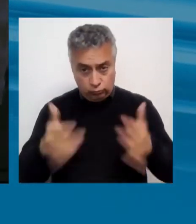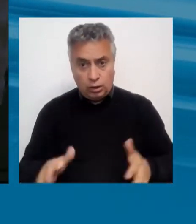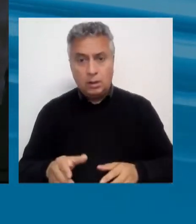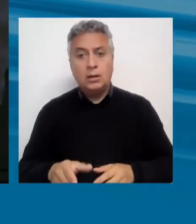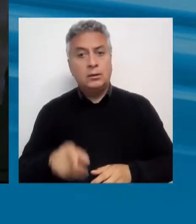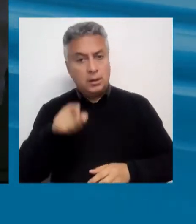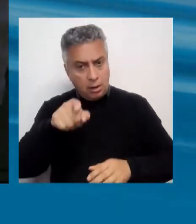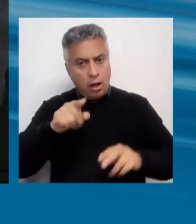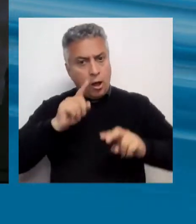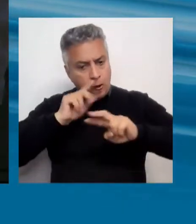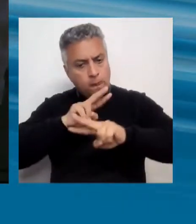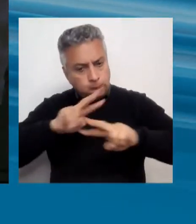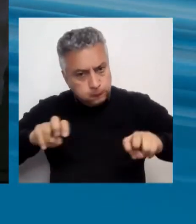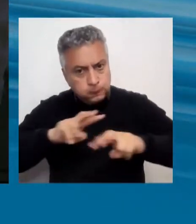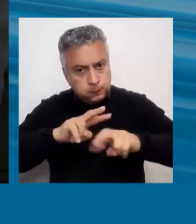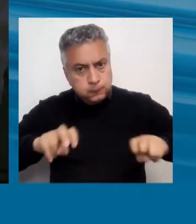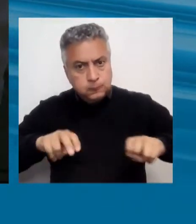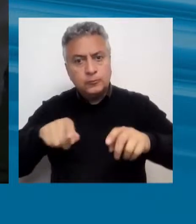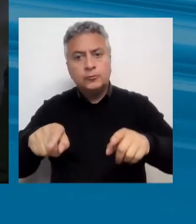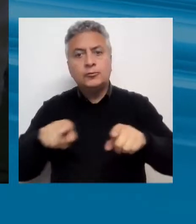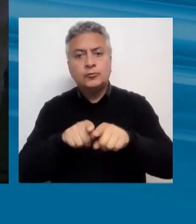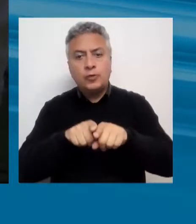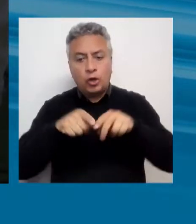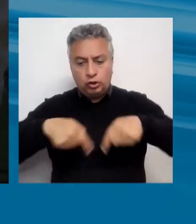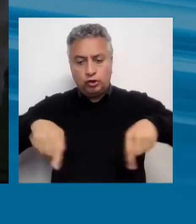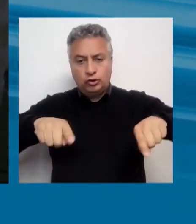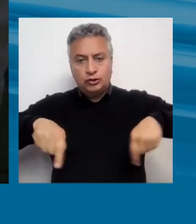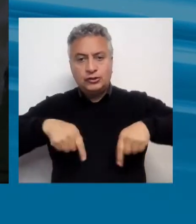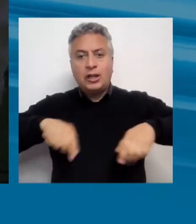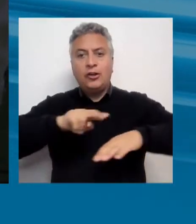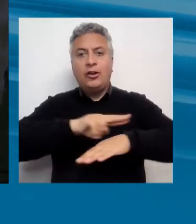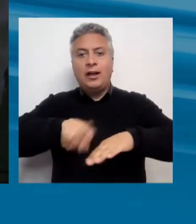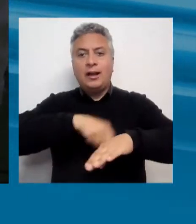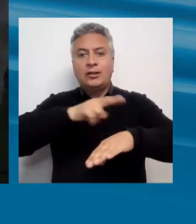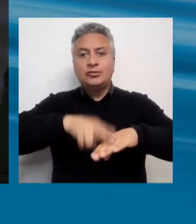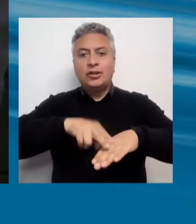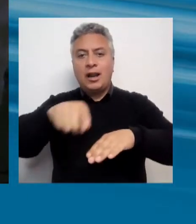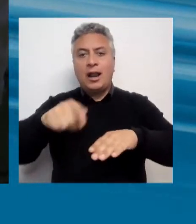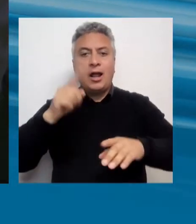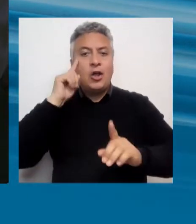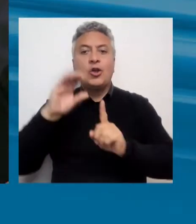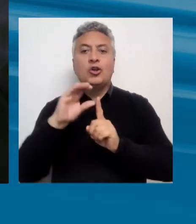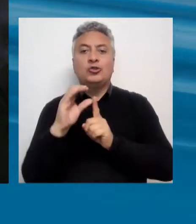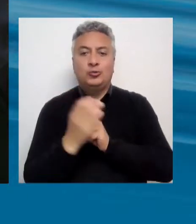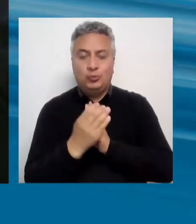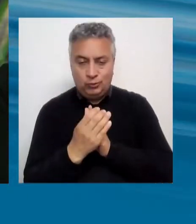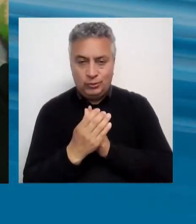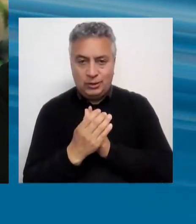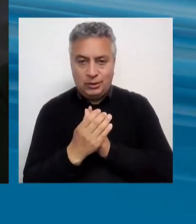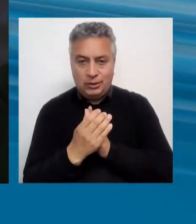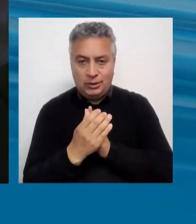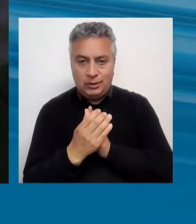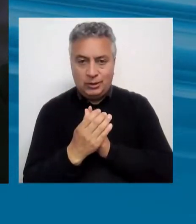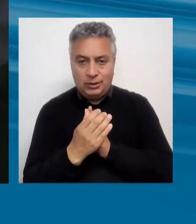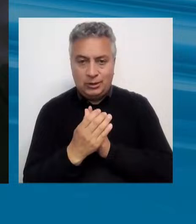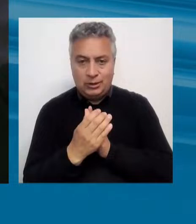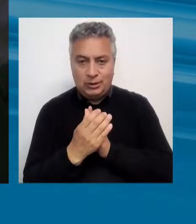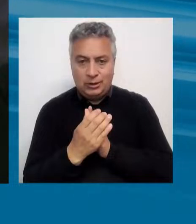She has been a researcher for the National Council of Culture and Arts and worked in the